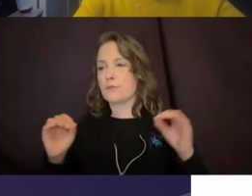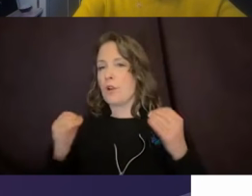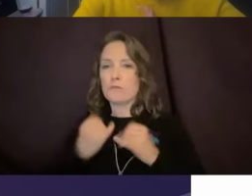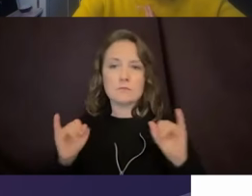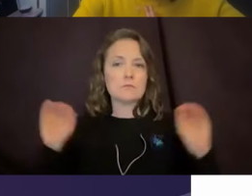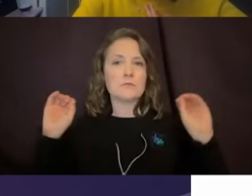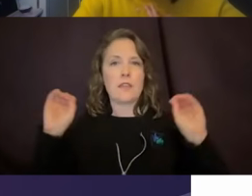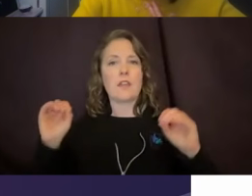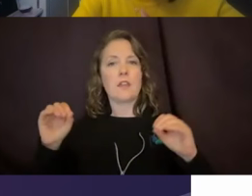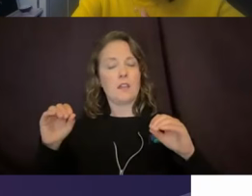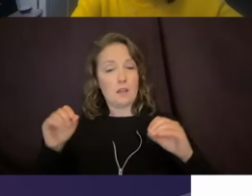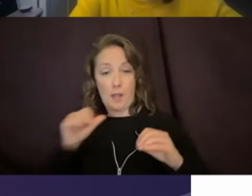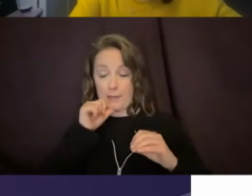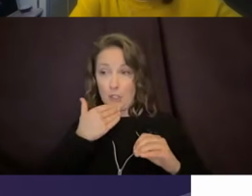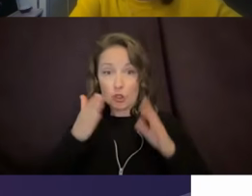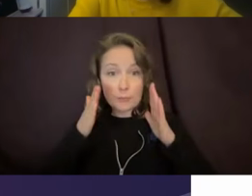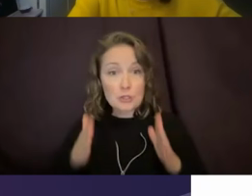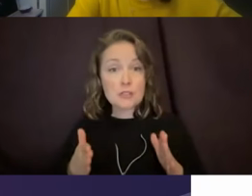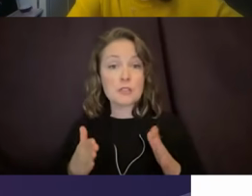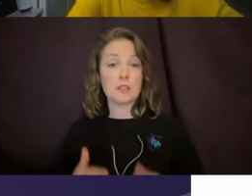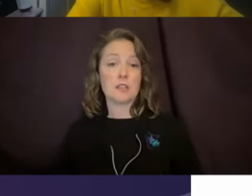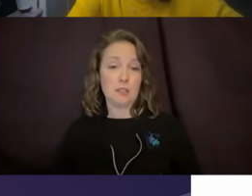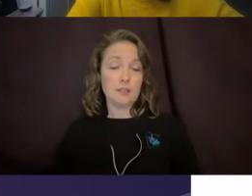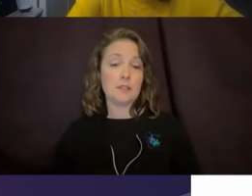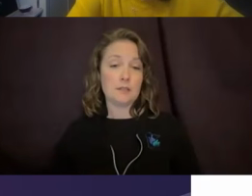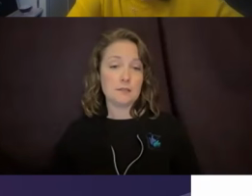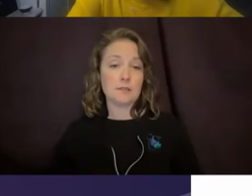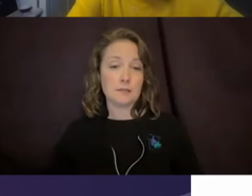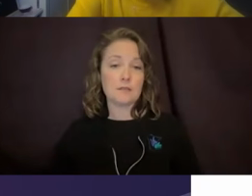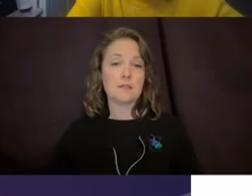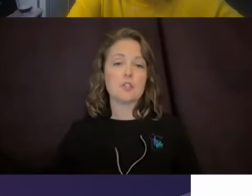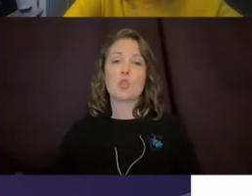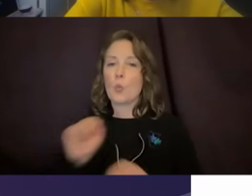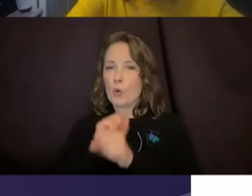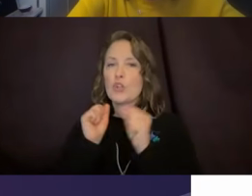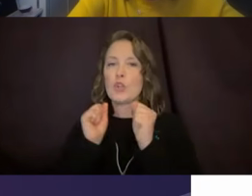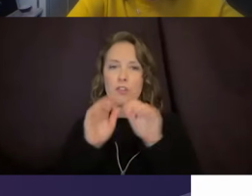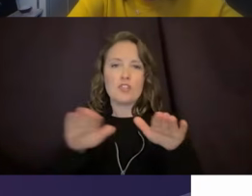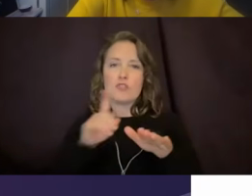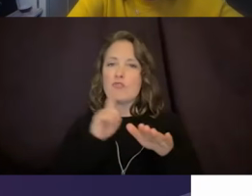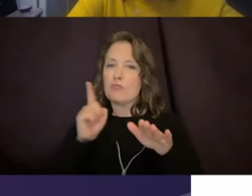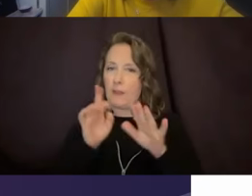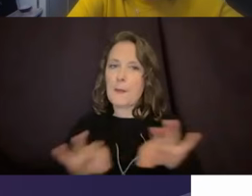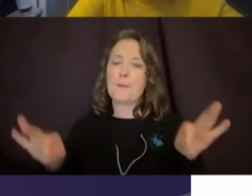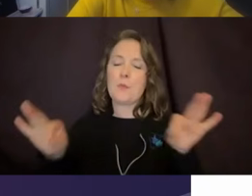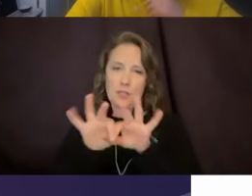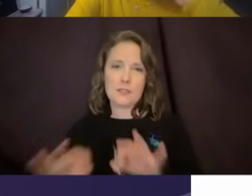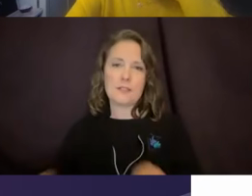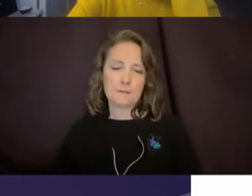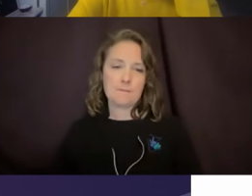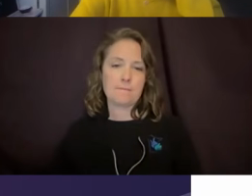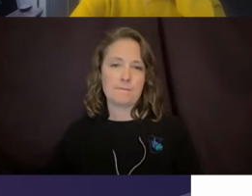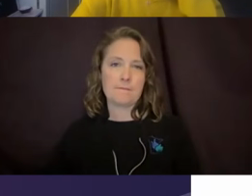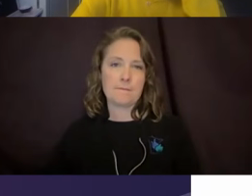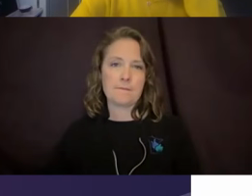good person as a core at your core. And so working on this with children is really important too. And I acknowledge this picture right here for the self-esteem